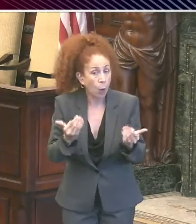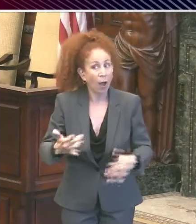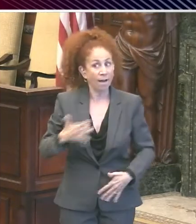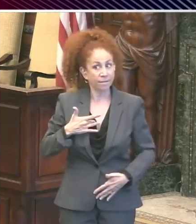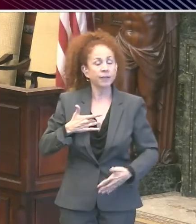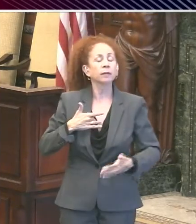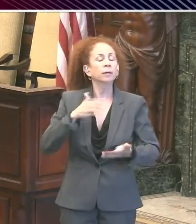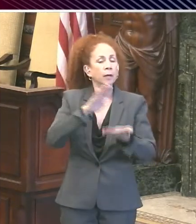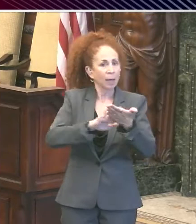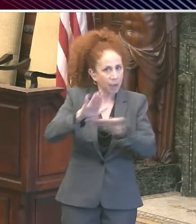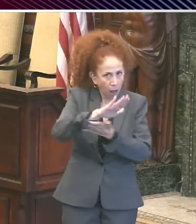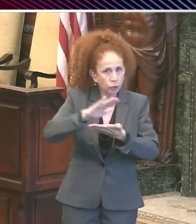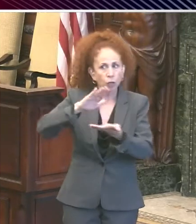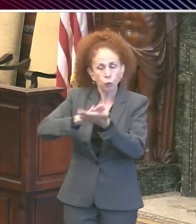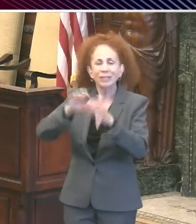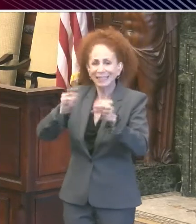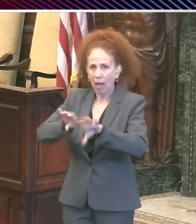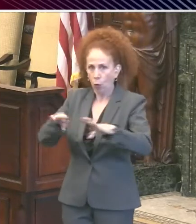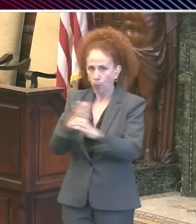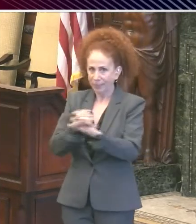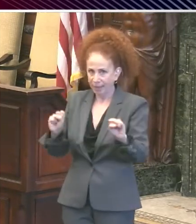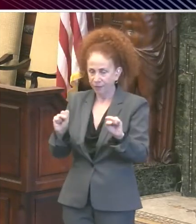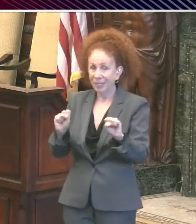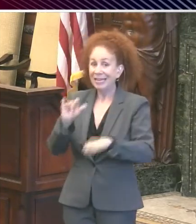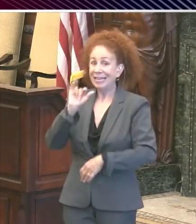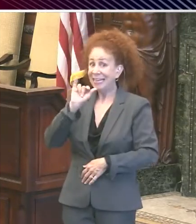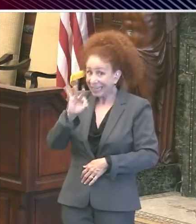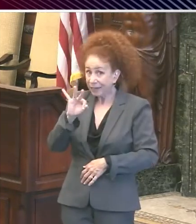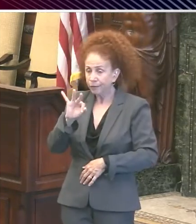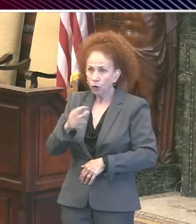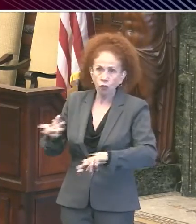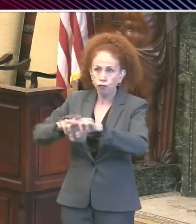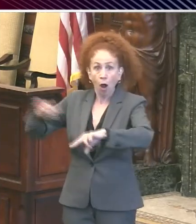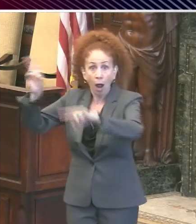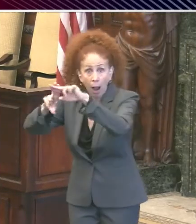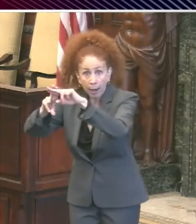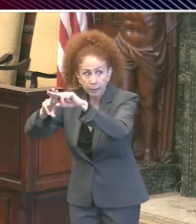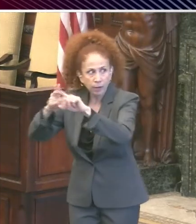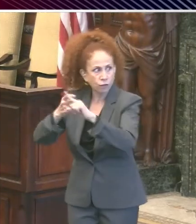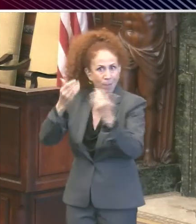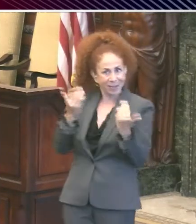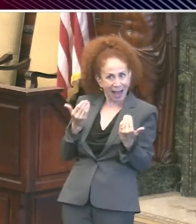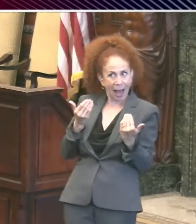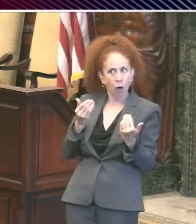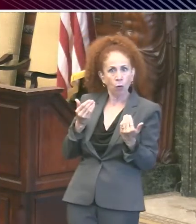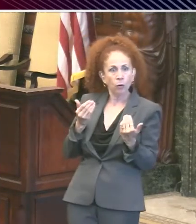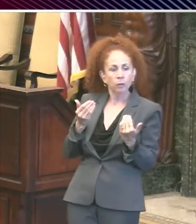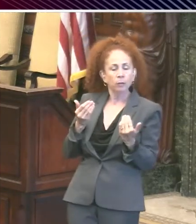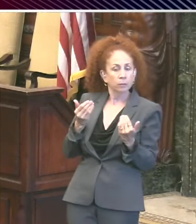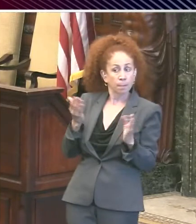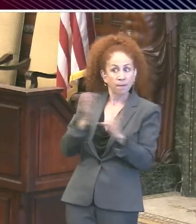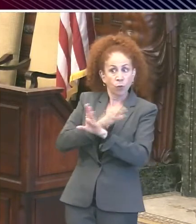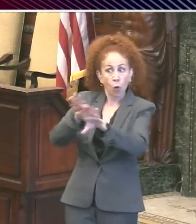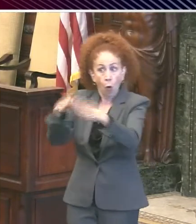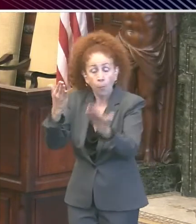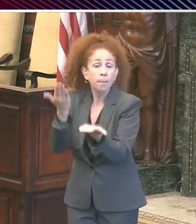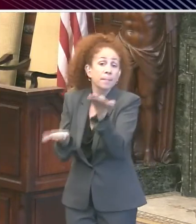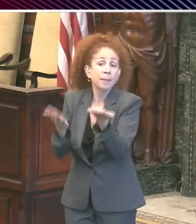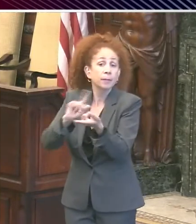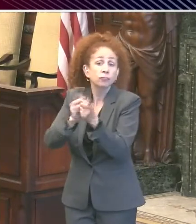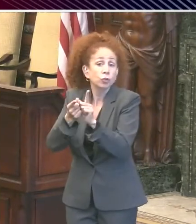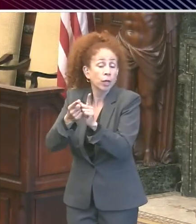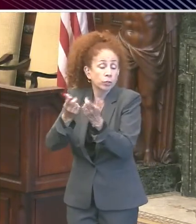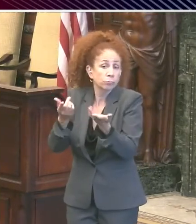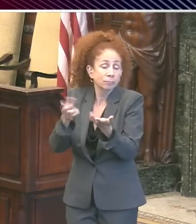schools and colleges can open safely. If we get sharp rises in those age groups between now and then when they're scheduled to open, then we may reconsider that.